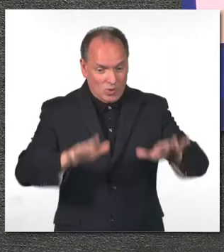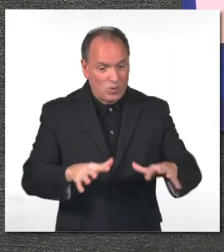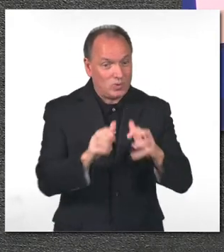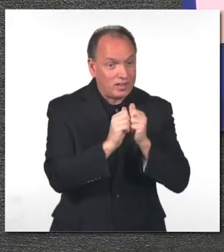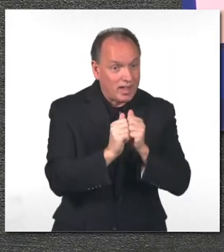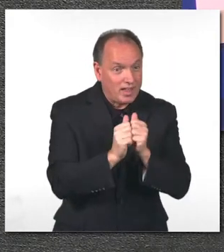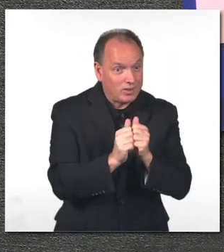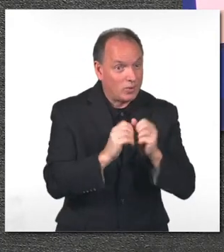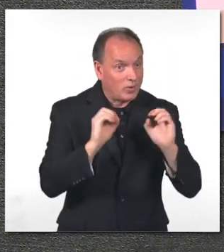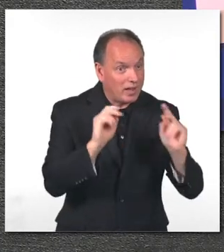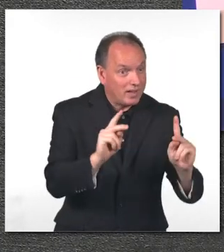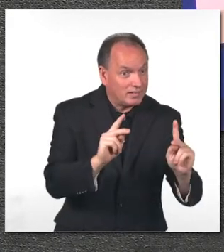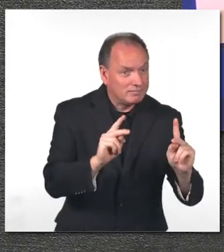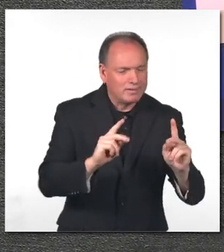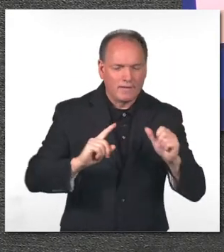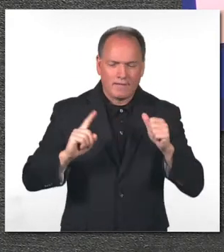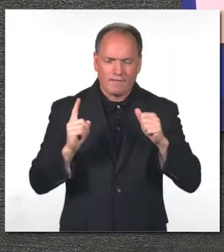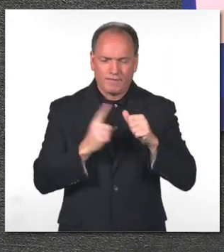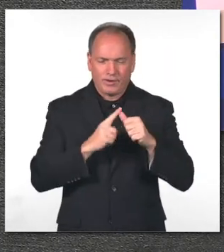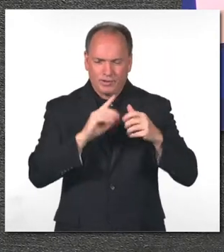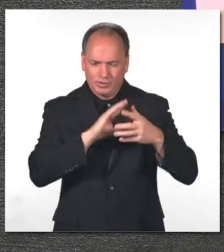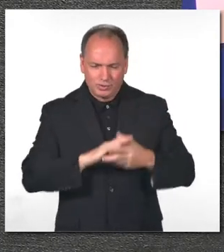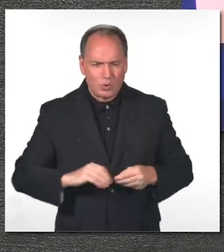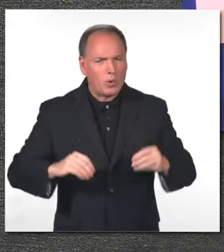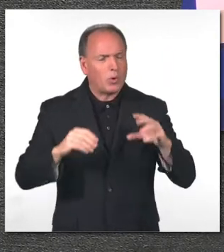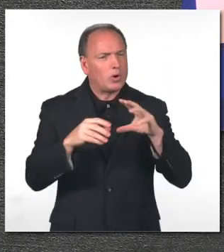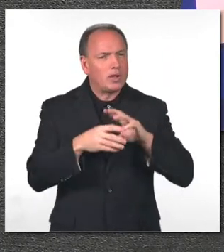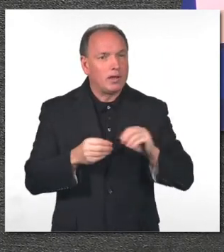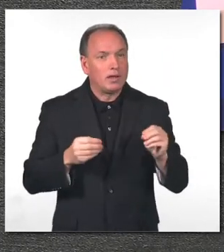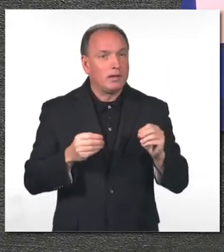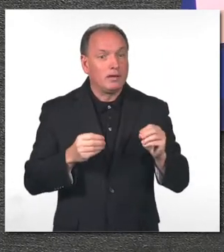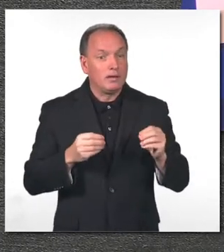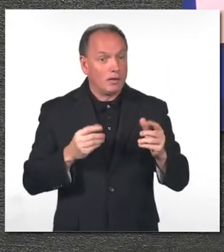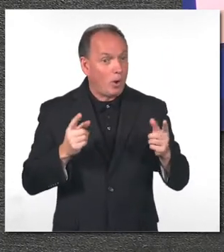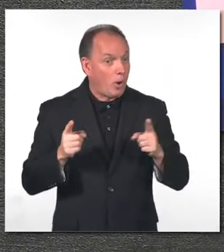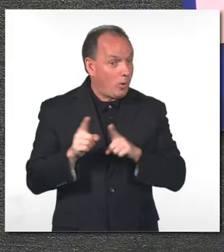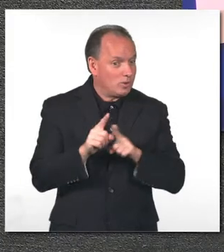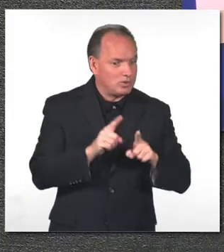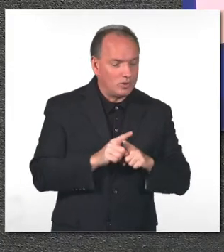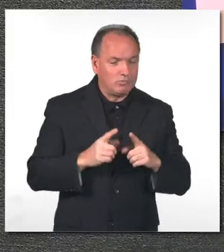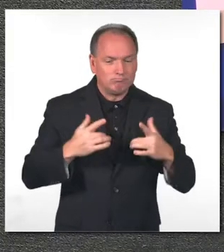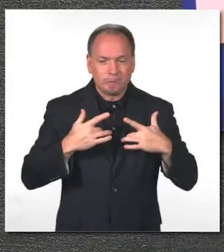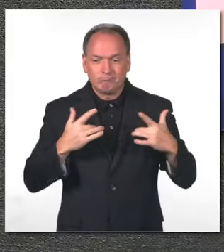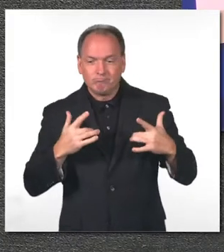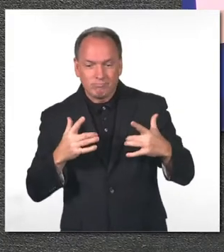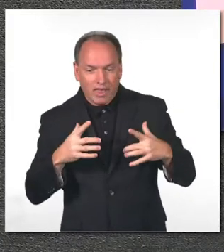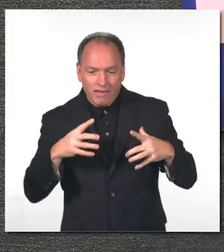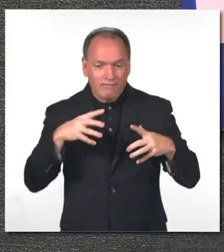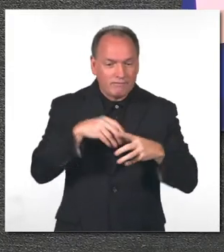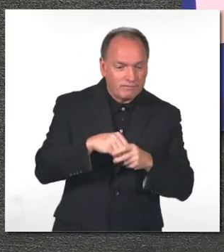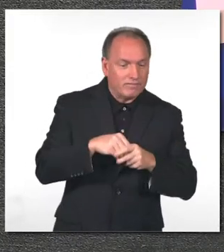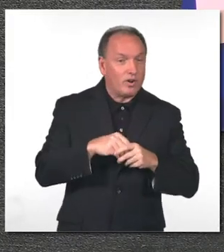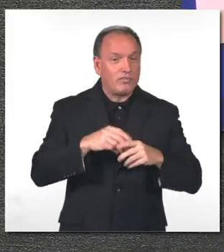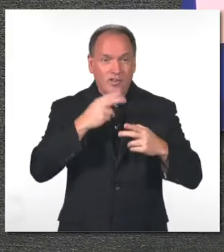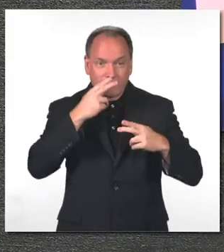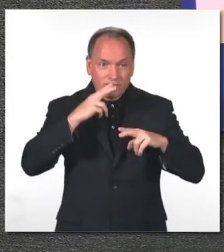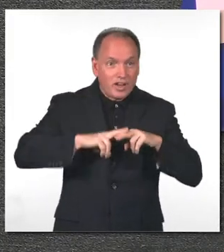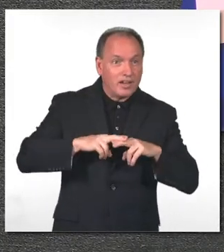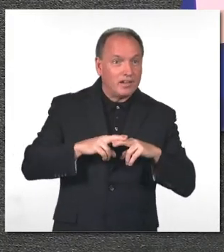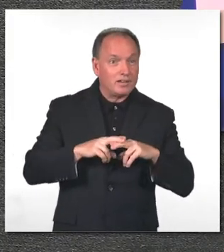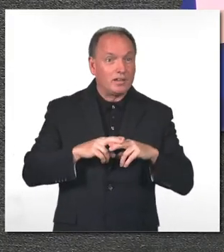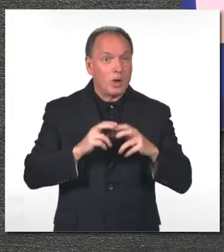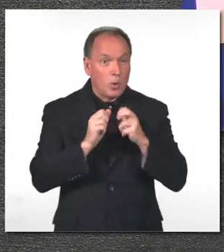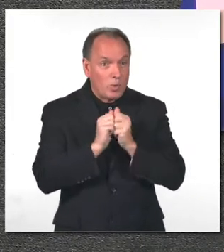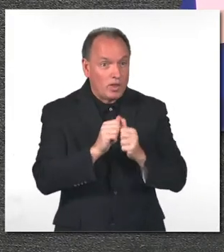The first story I'm going to read to you has an activity that's fun to do with your